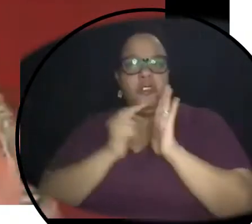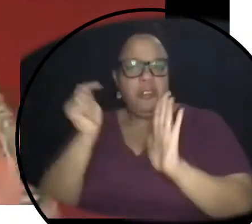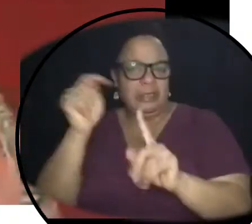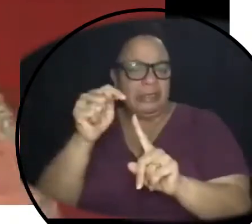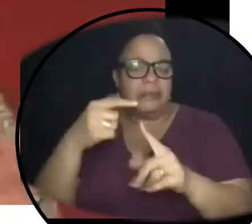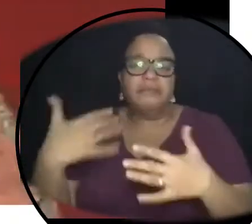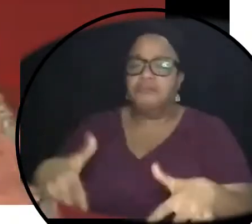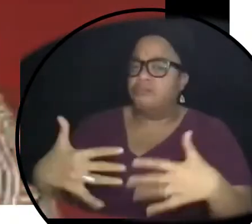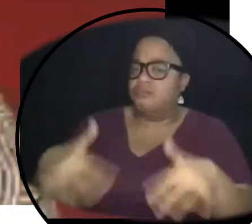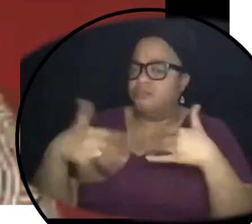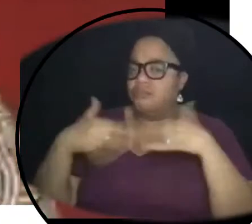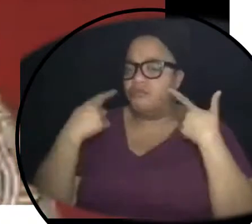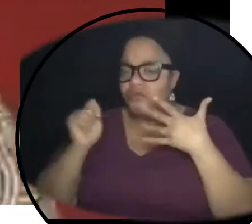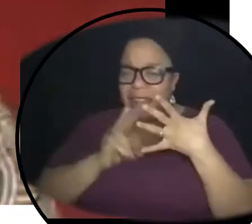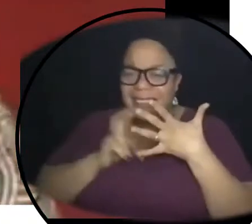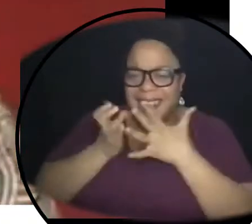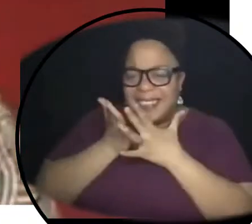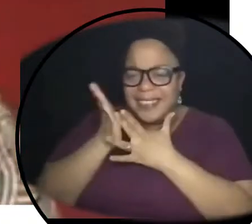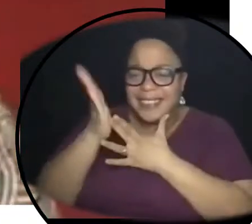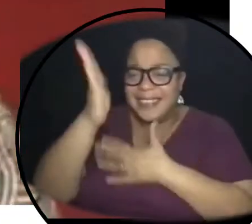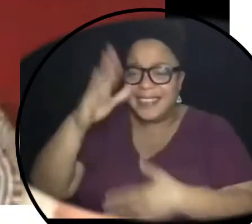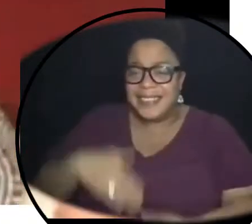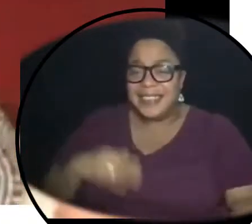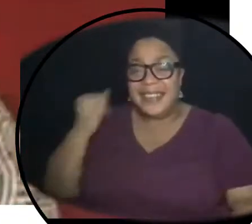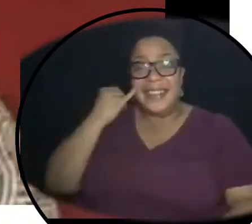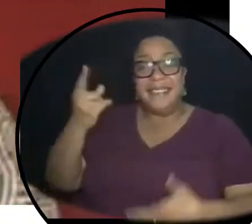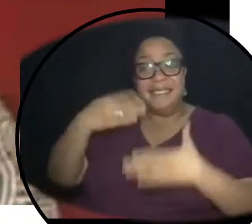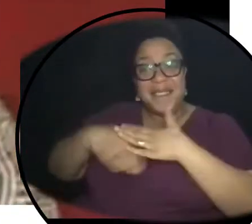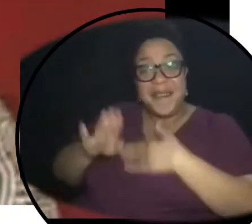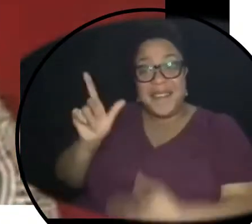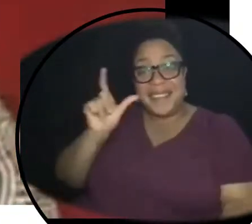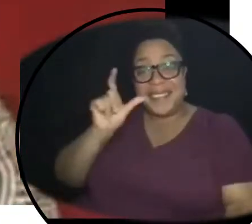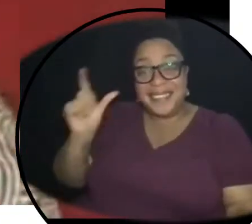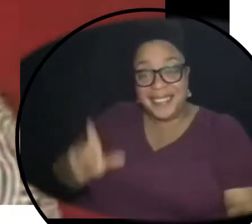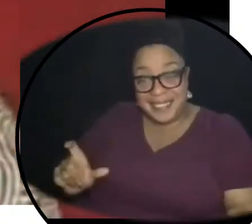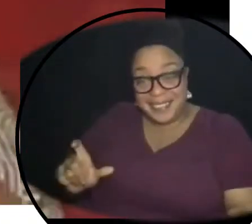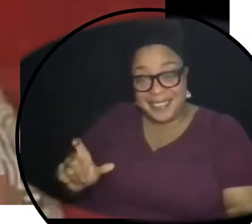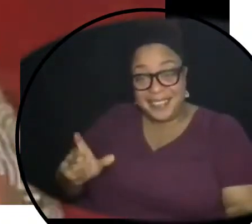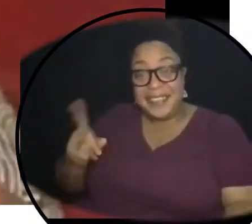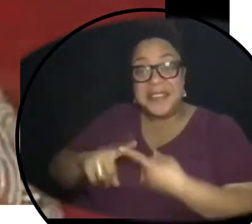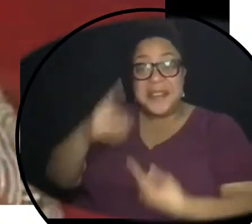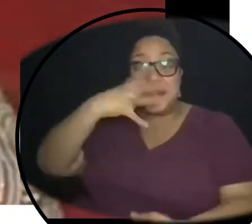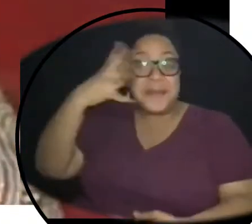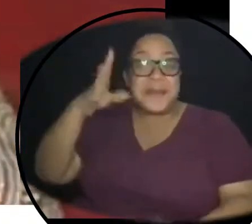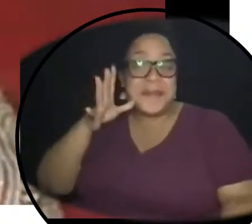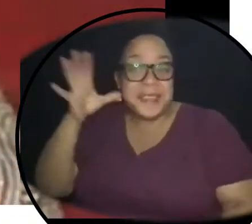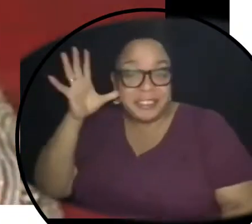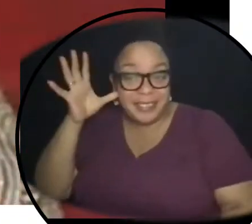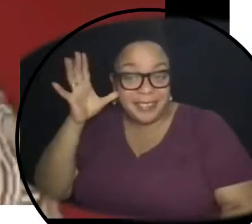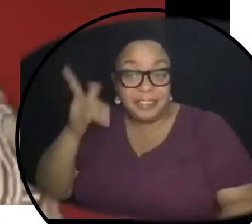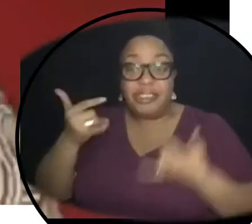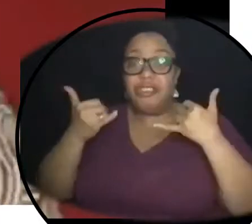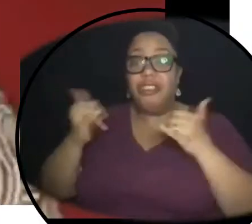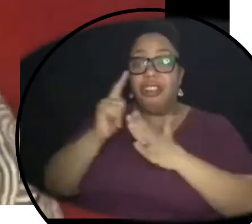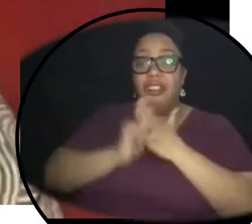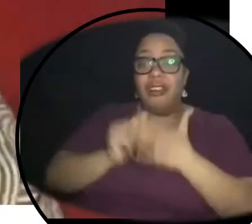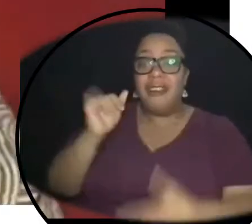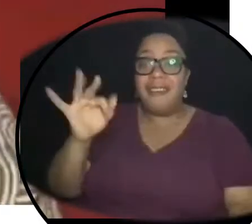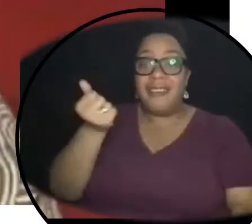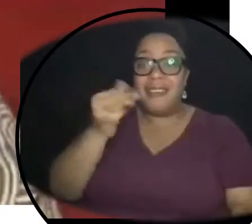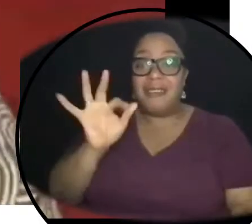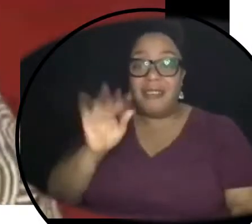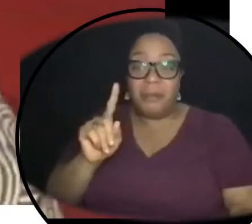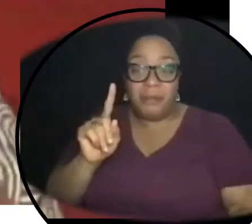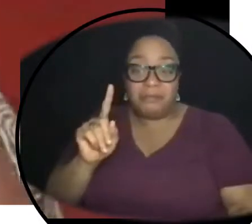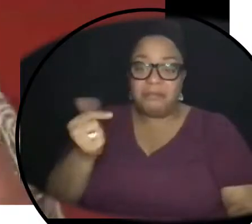window of 1 year to complete that process, to apply and complete that process. It is a cumbersome process and it's